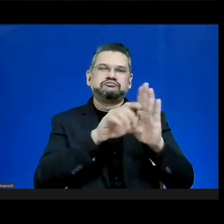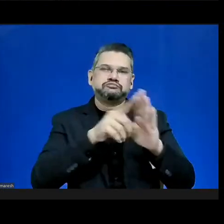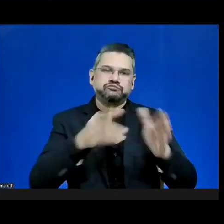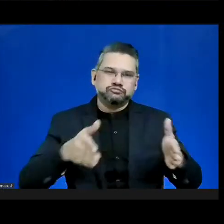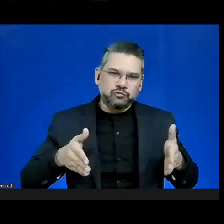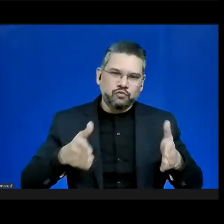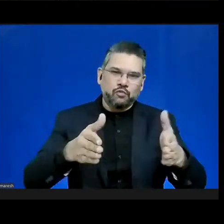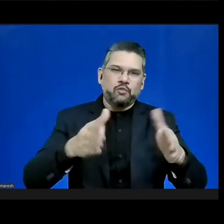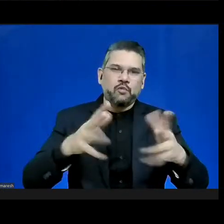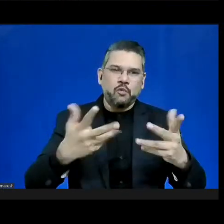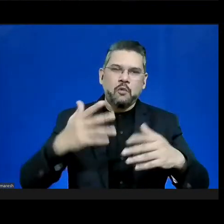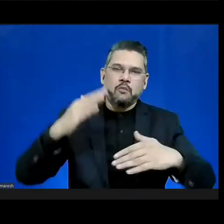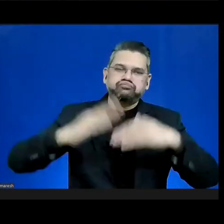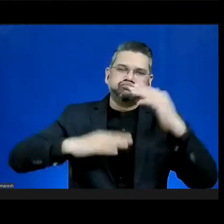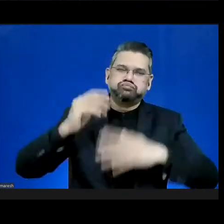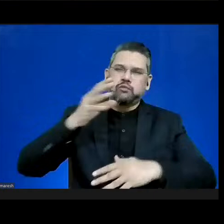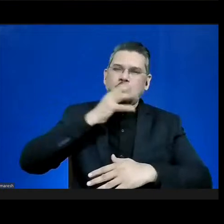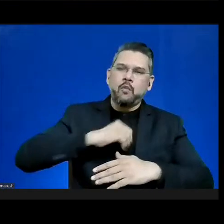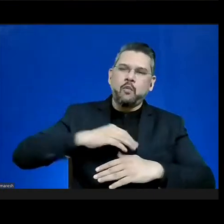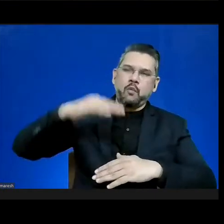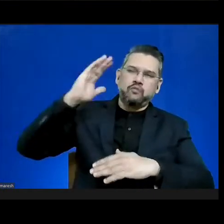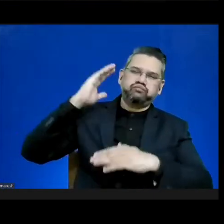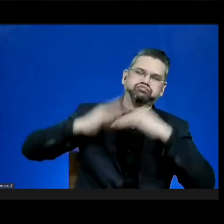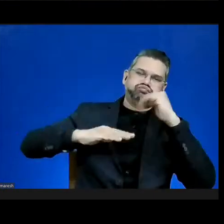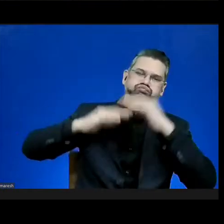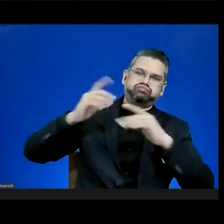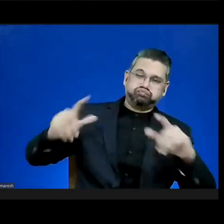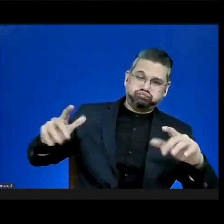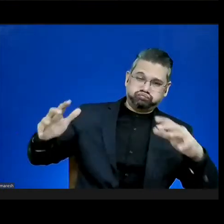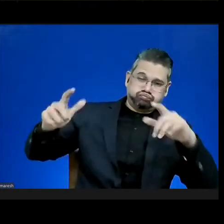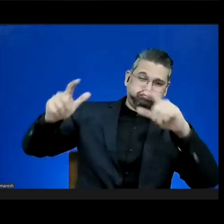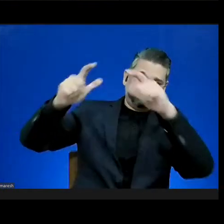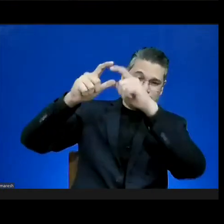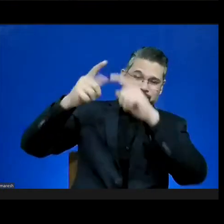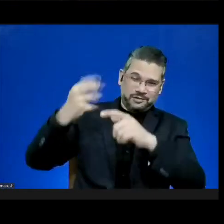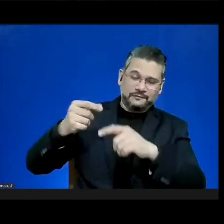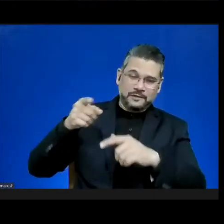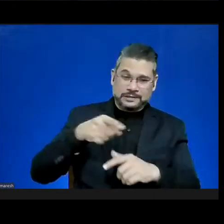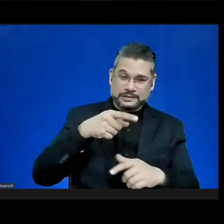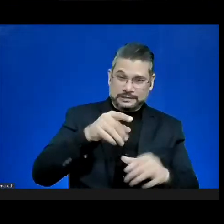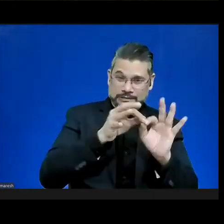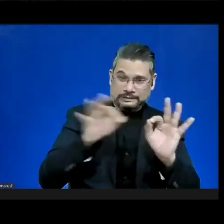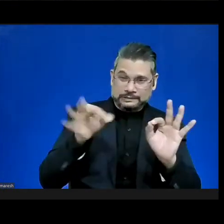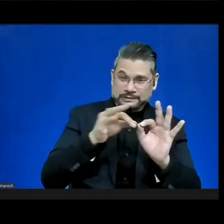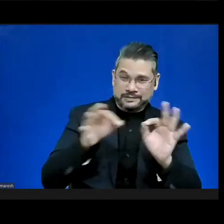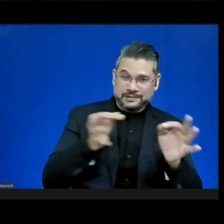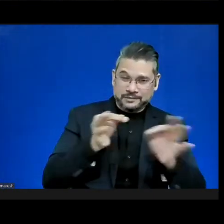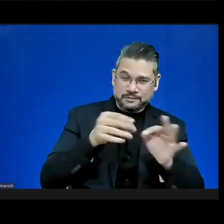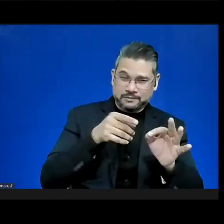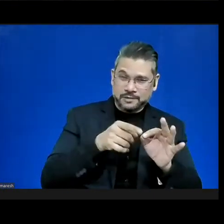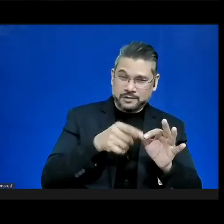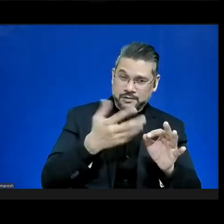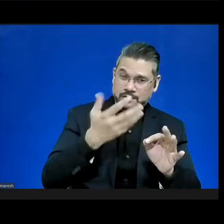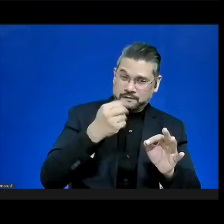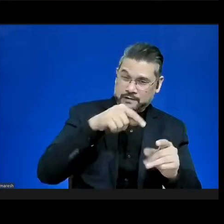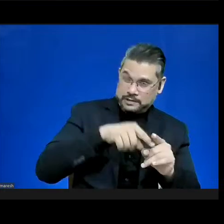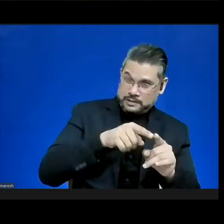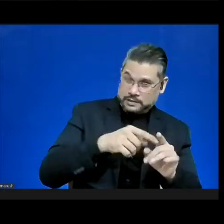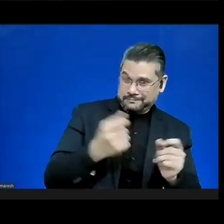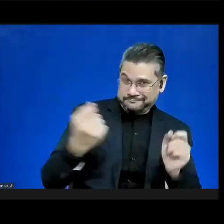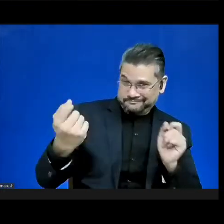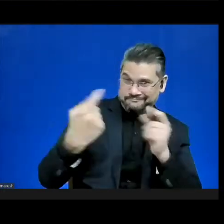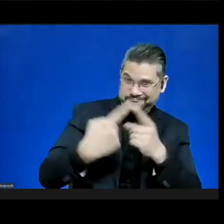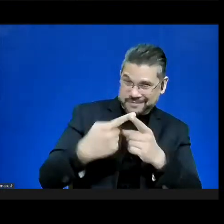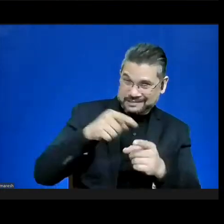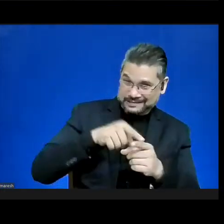the alternate text that is given for the description is really there, because I've seen in many